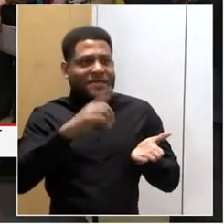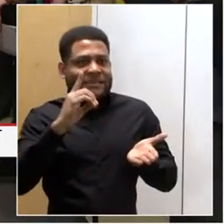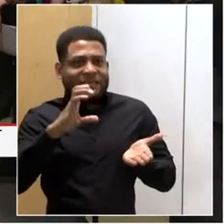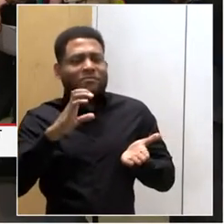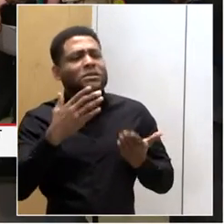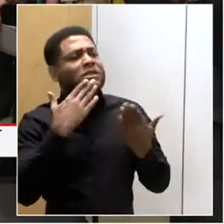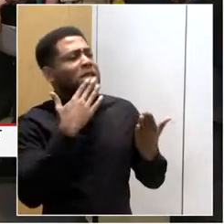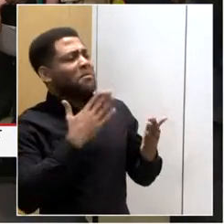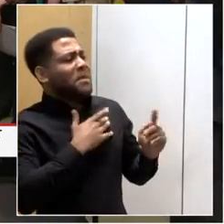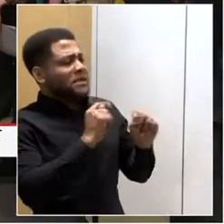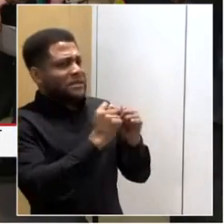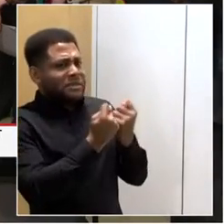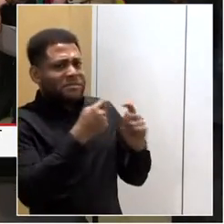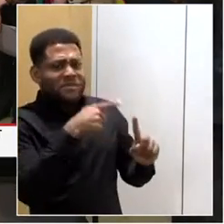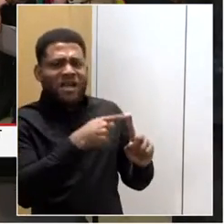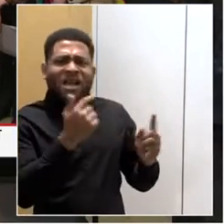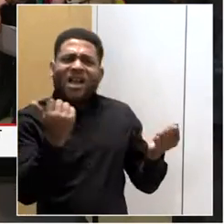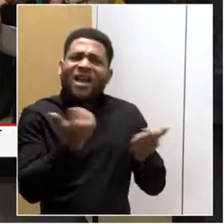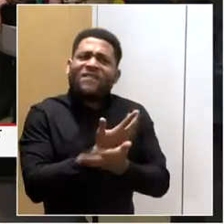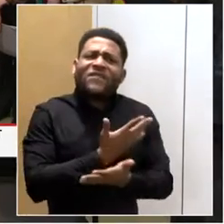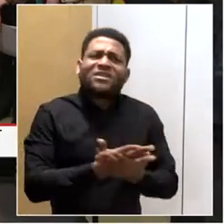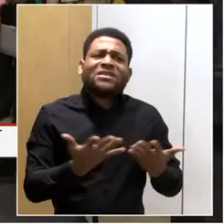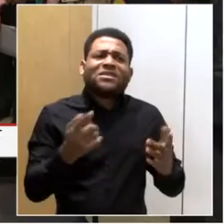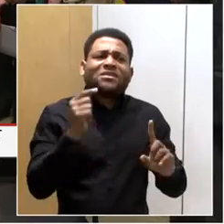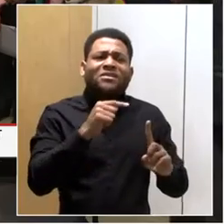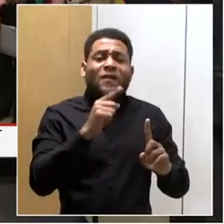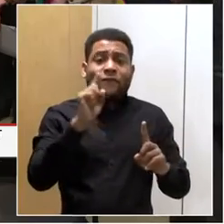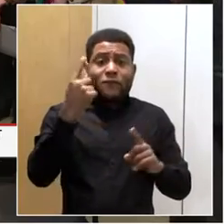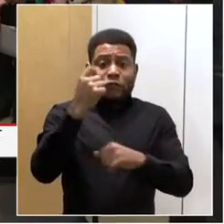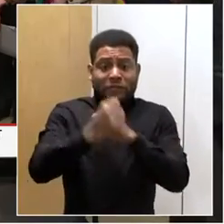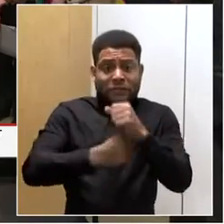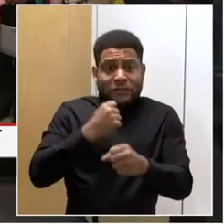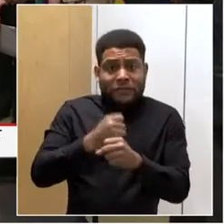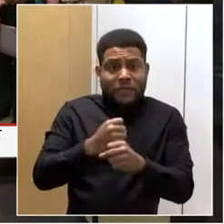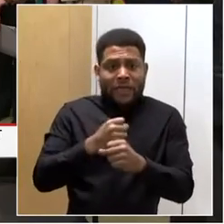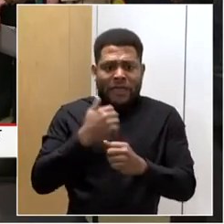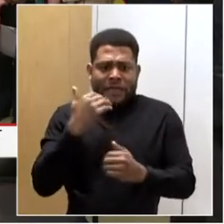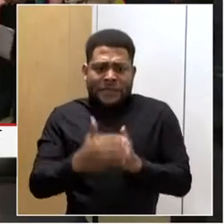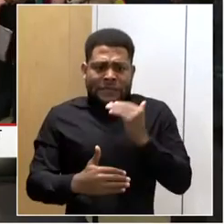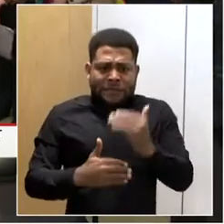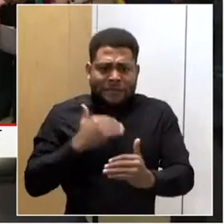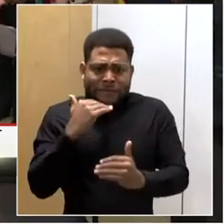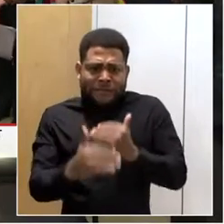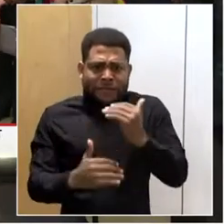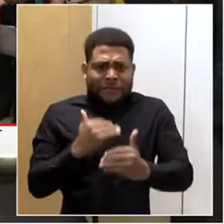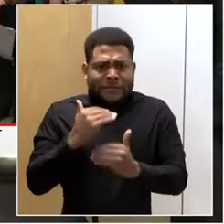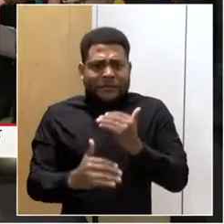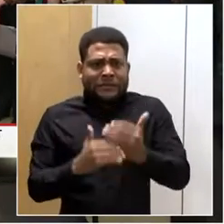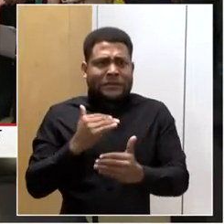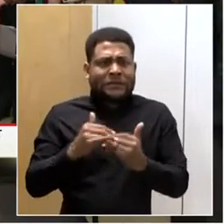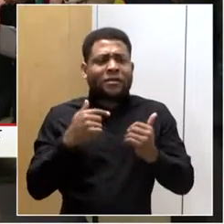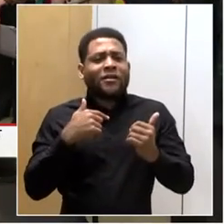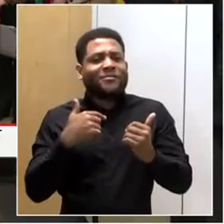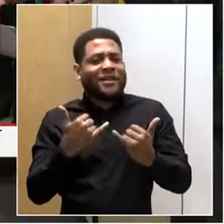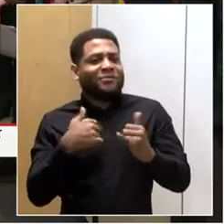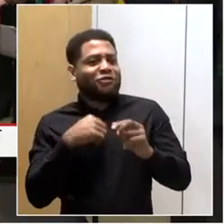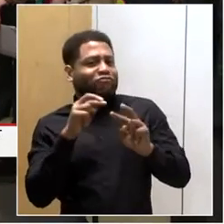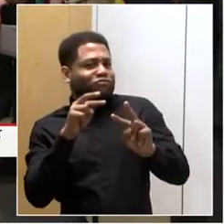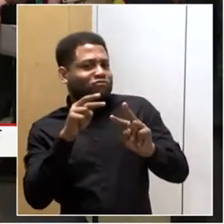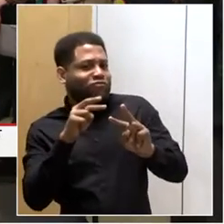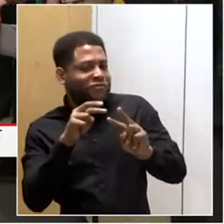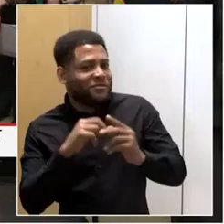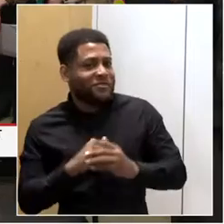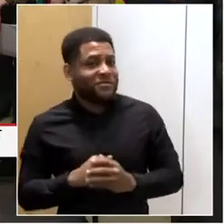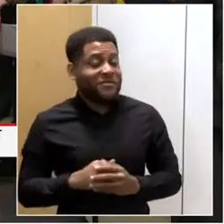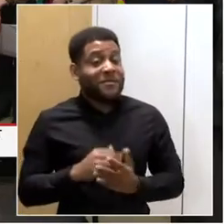for what has been a great first year, and looking forward to beyond. So again, good morning, everyone. Thank